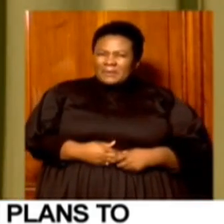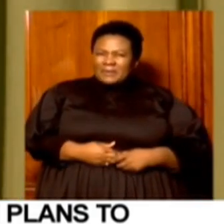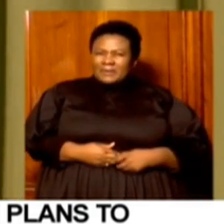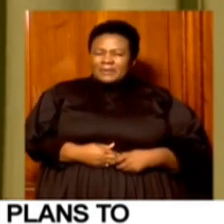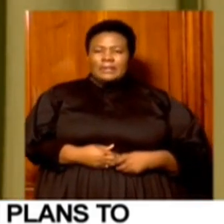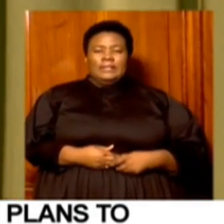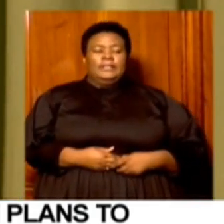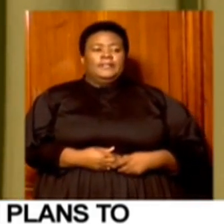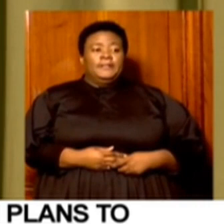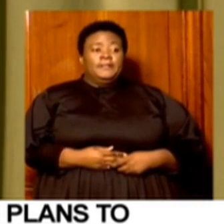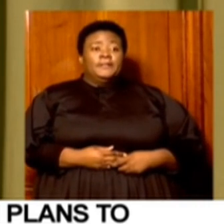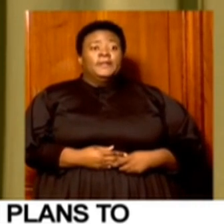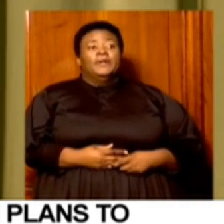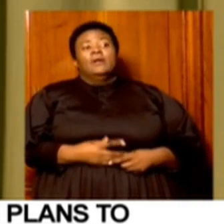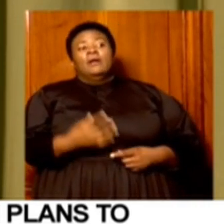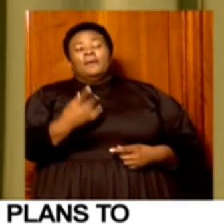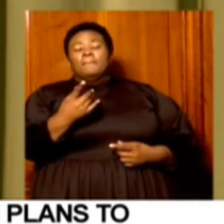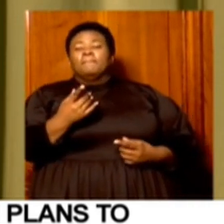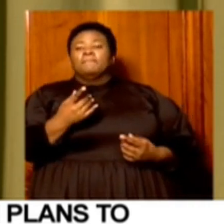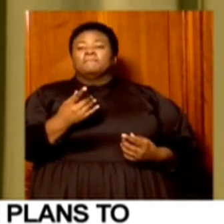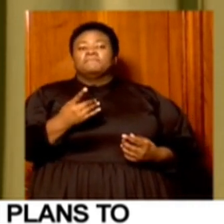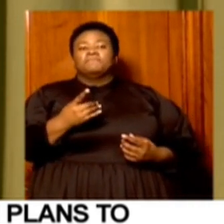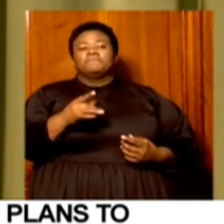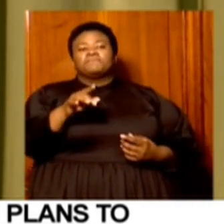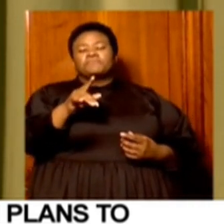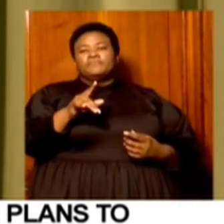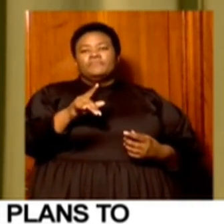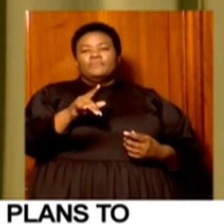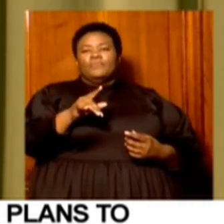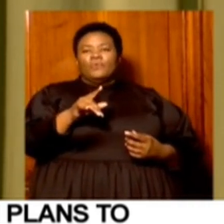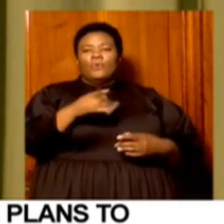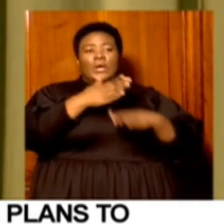Whilst the colleagues are coming to answer the questions,